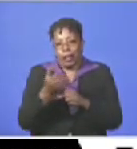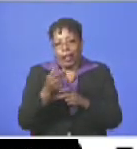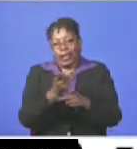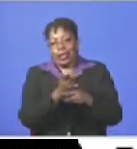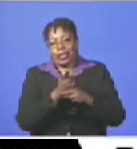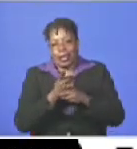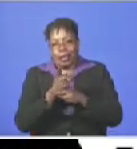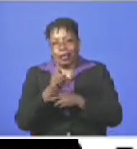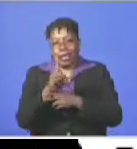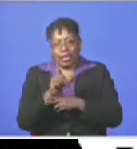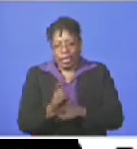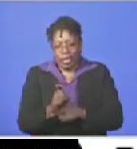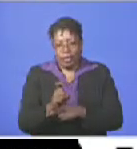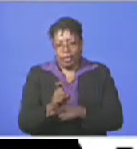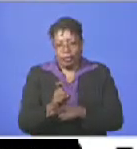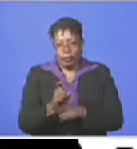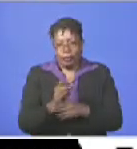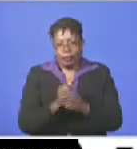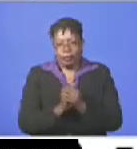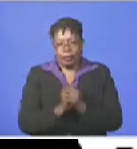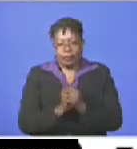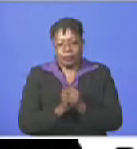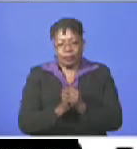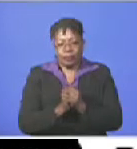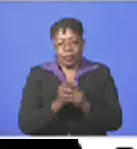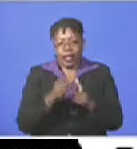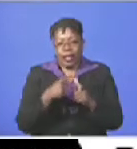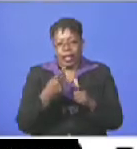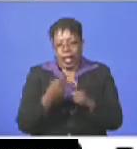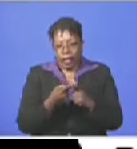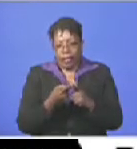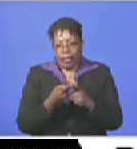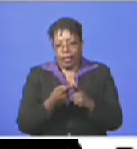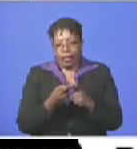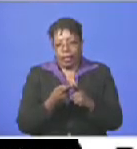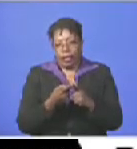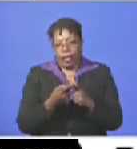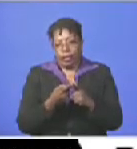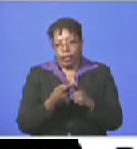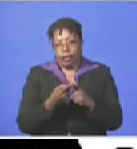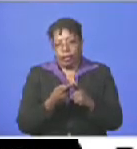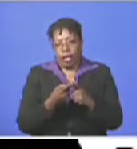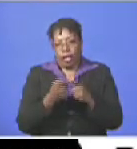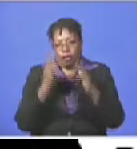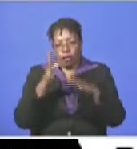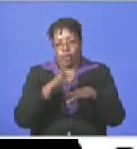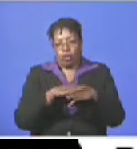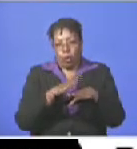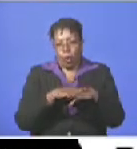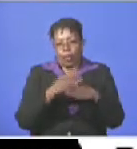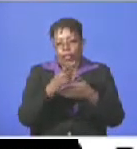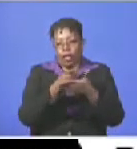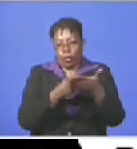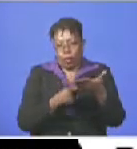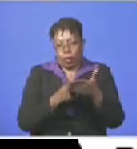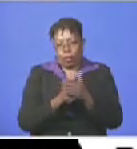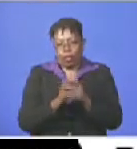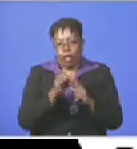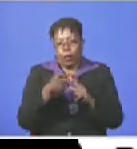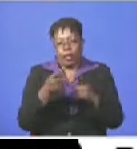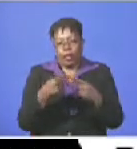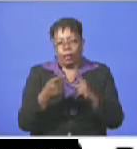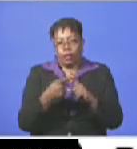need, and we keep the issue of cost appropriately on the back end. When it comes to